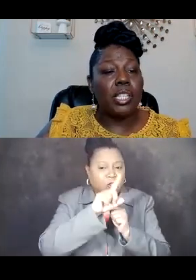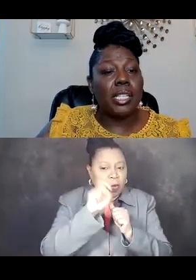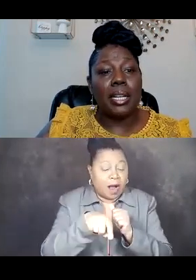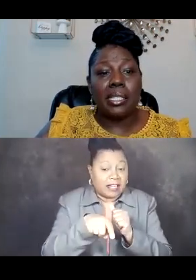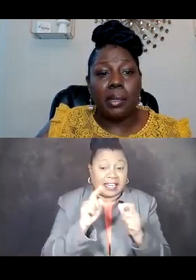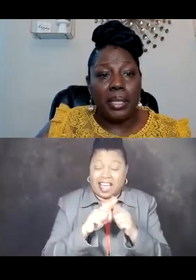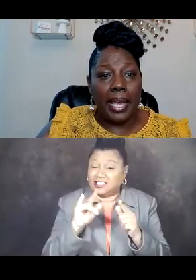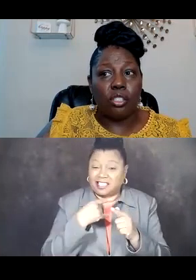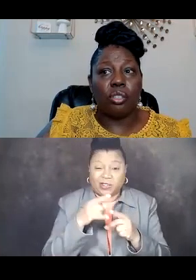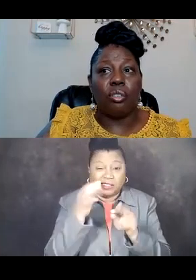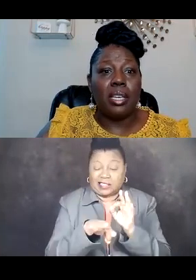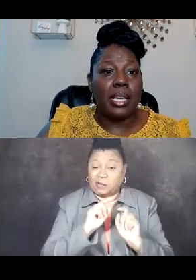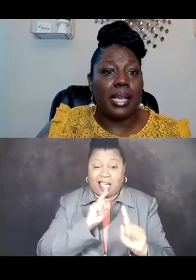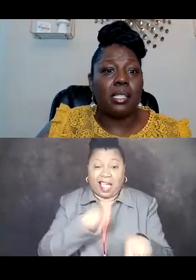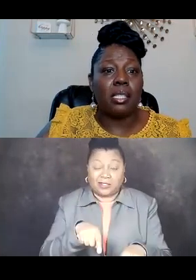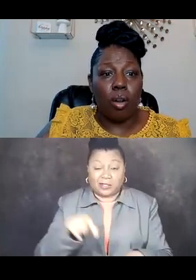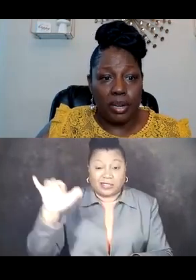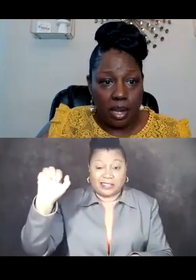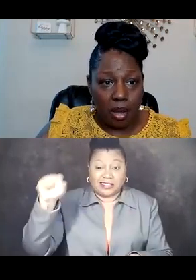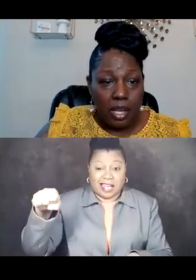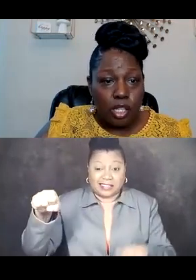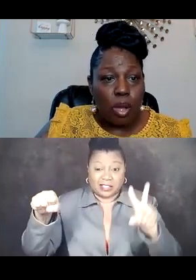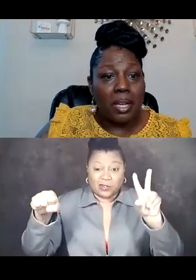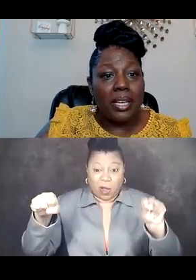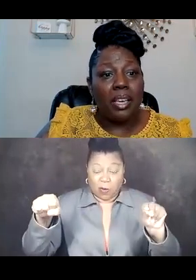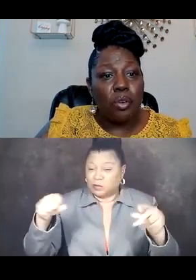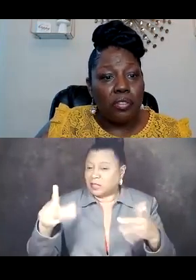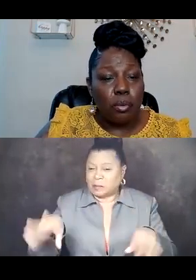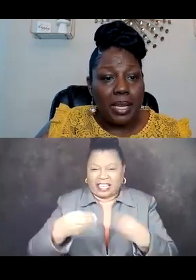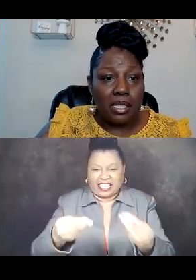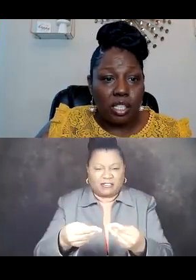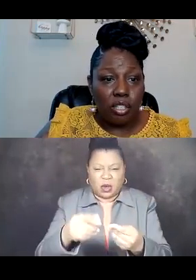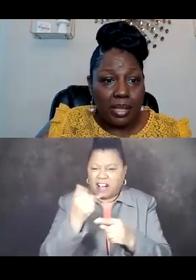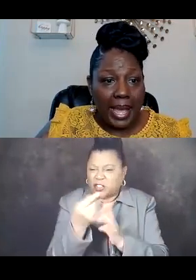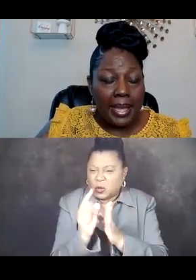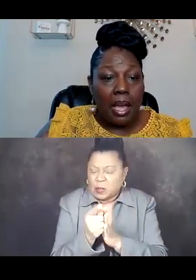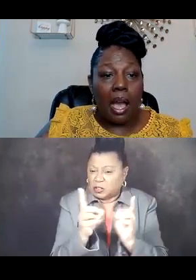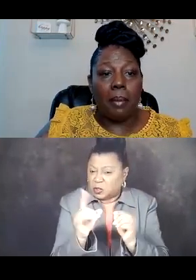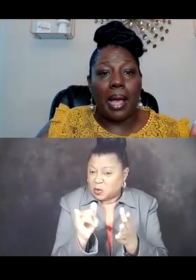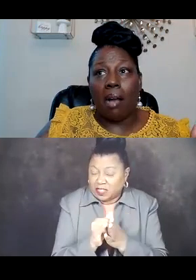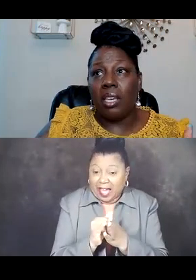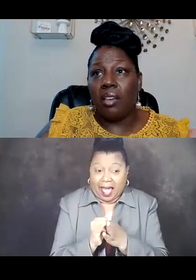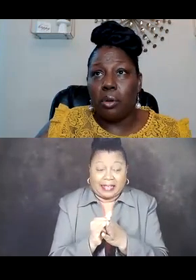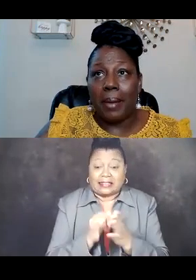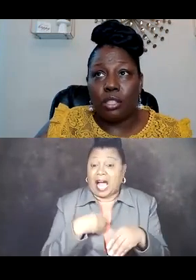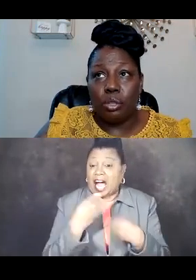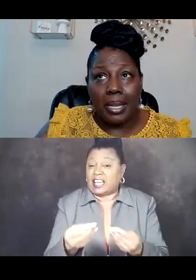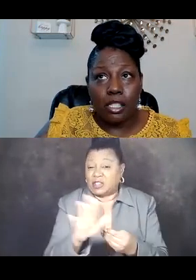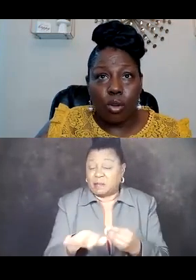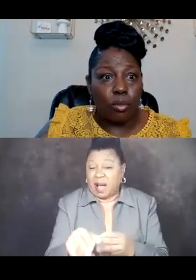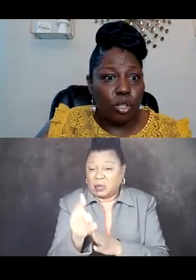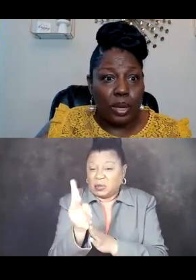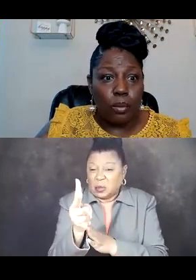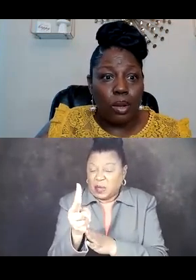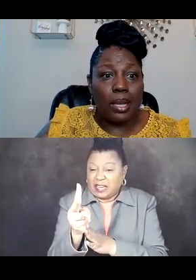and you're just going to simply answer yes or no. So I'm going to give you a few minutes to do that. I'll give you about 2